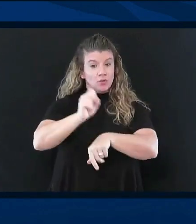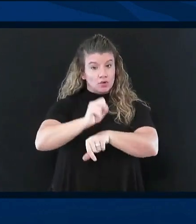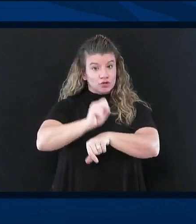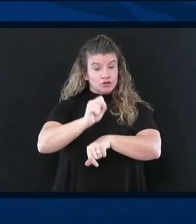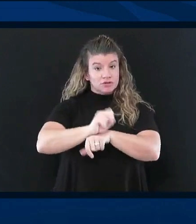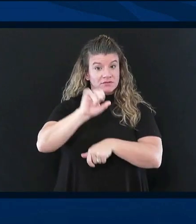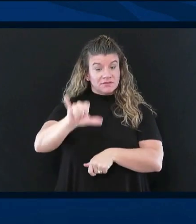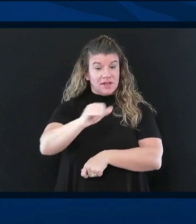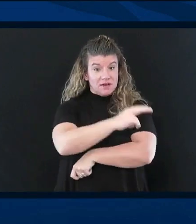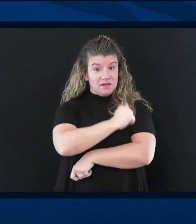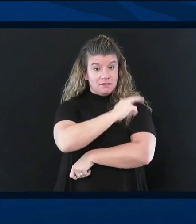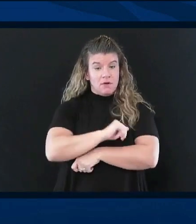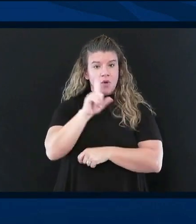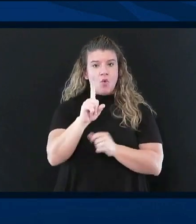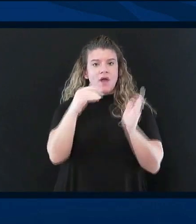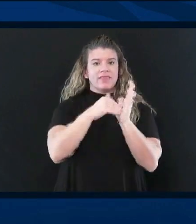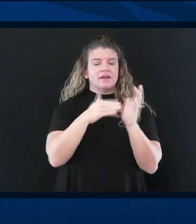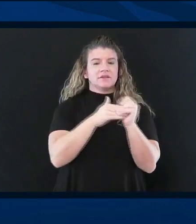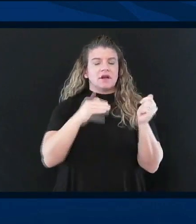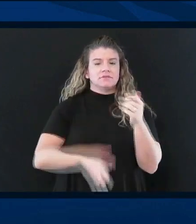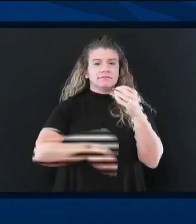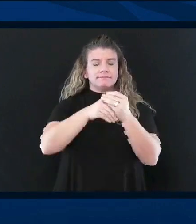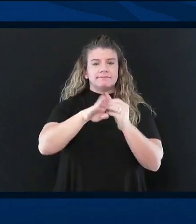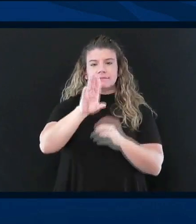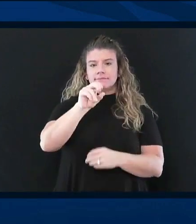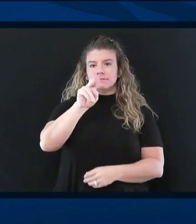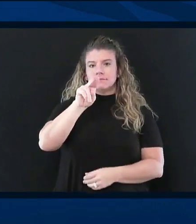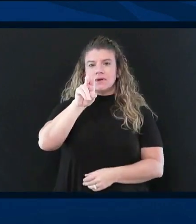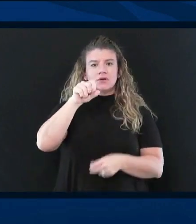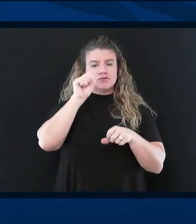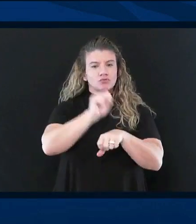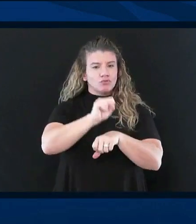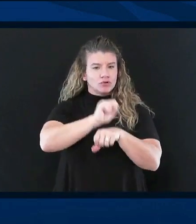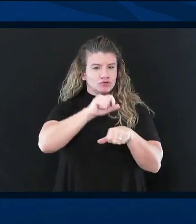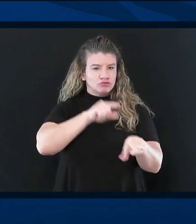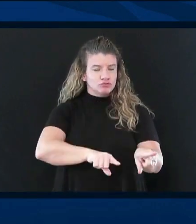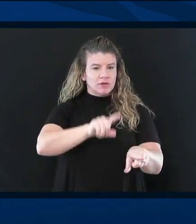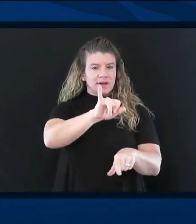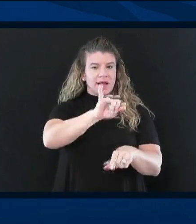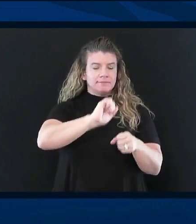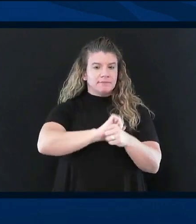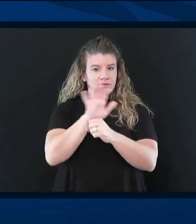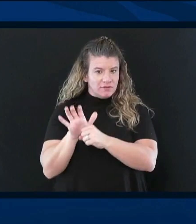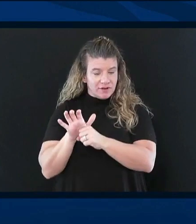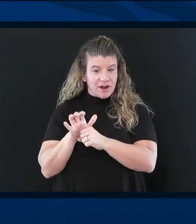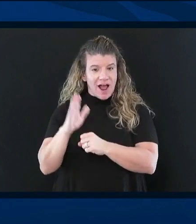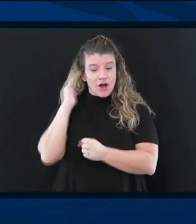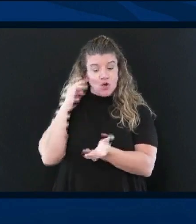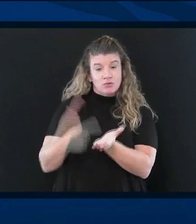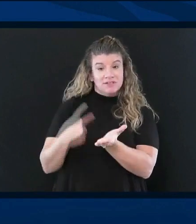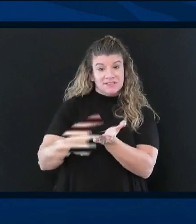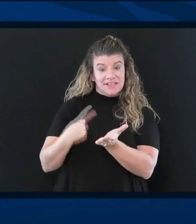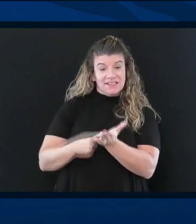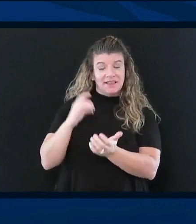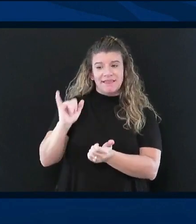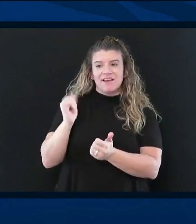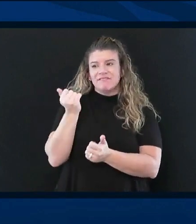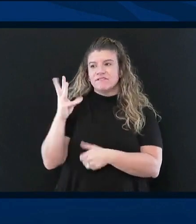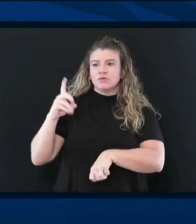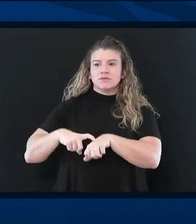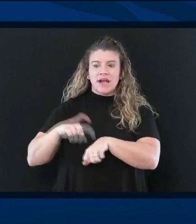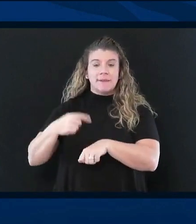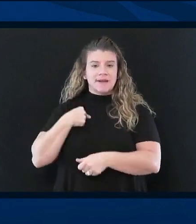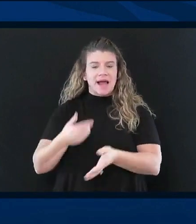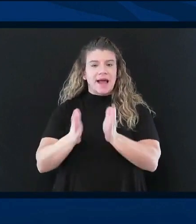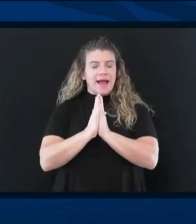hospital $1,000 as a bonus for working through the pandemic. I know that was discussed here on the news briefing several times. I asked questions